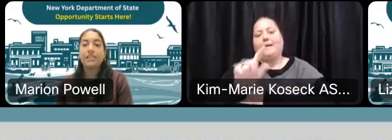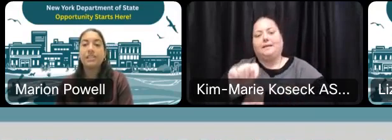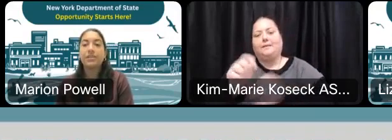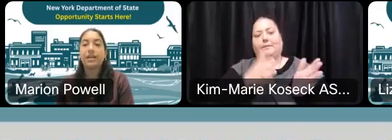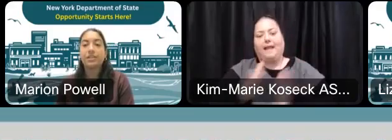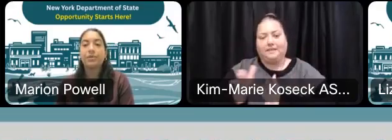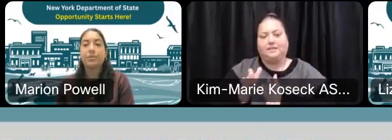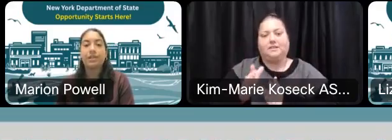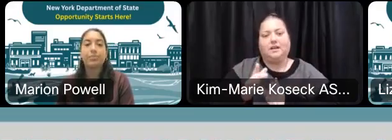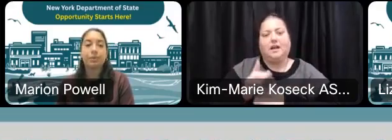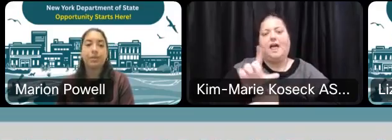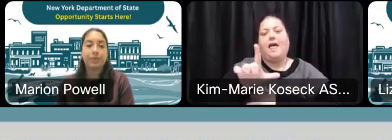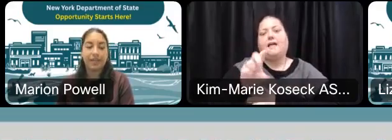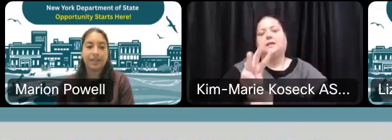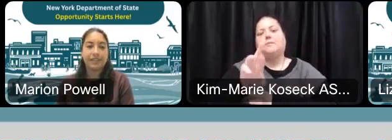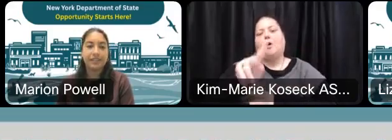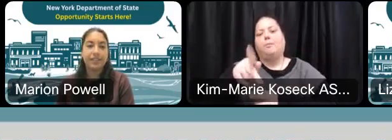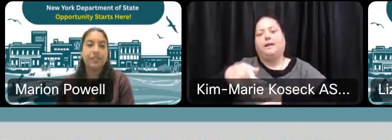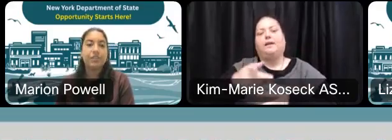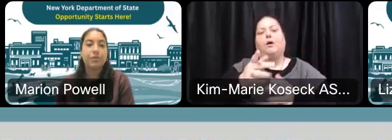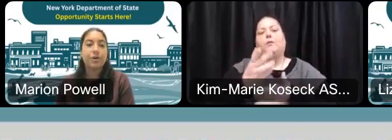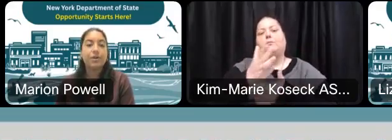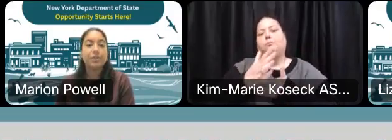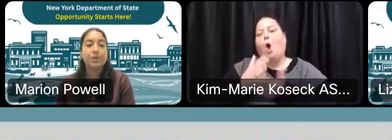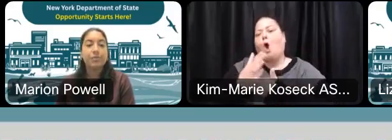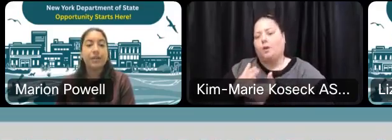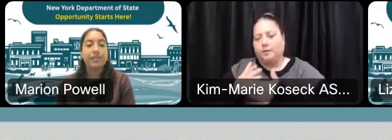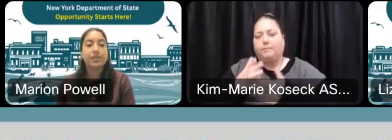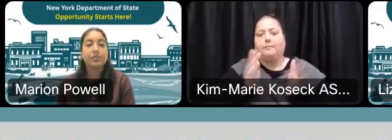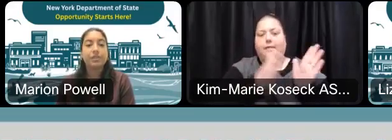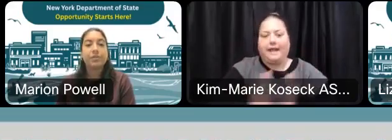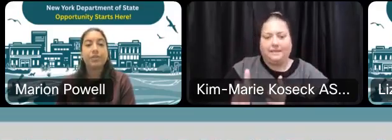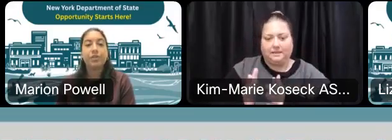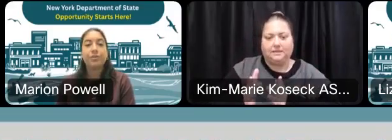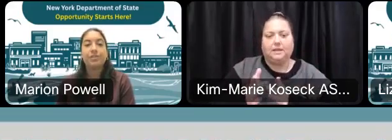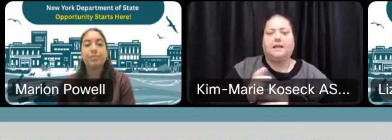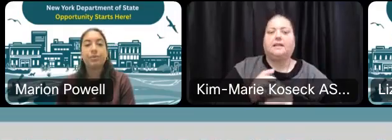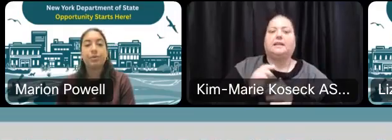are considered LWRP component plans. So water management plans also